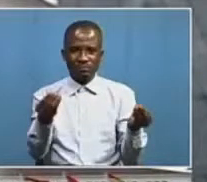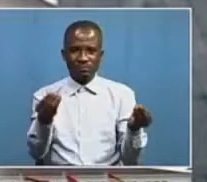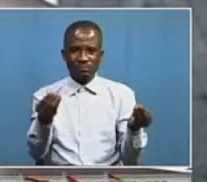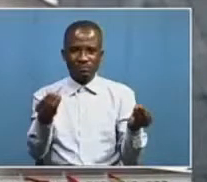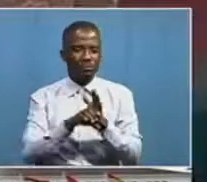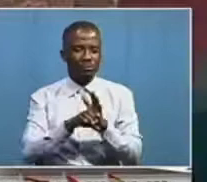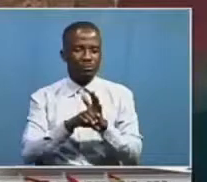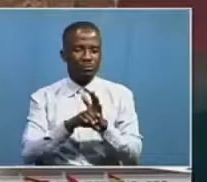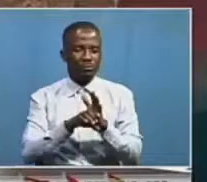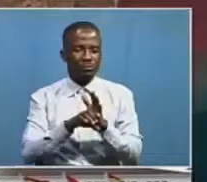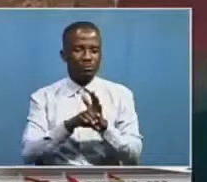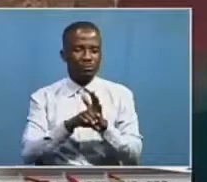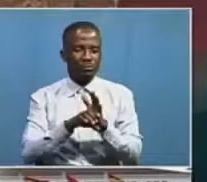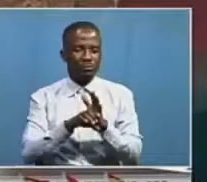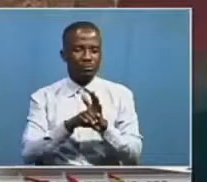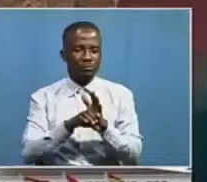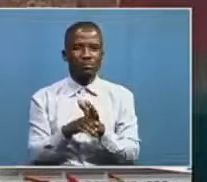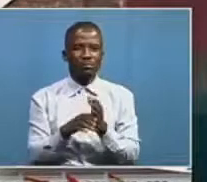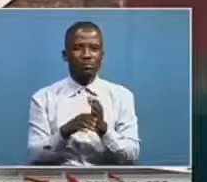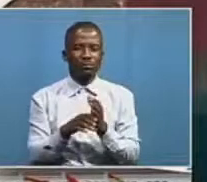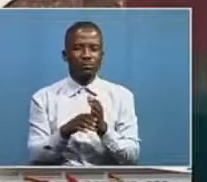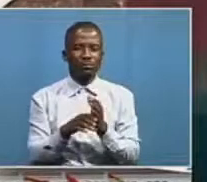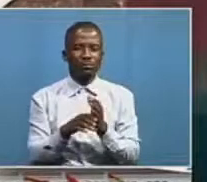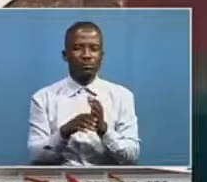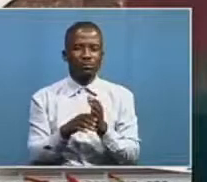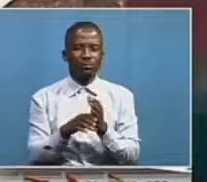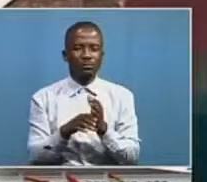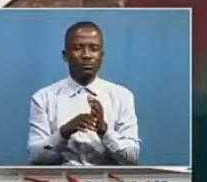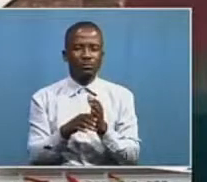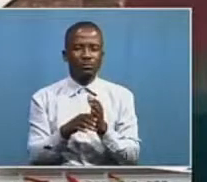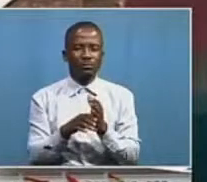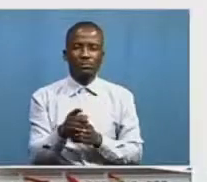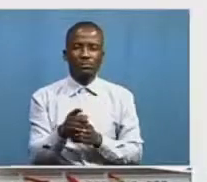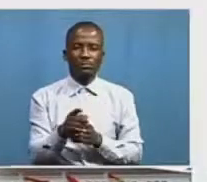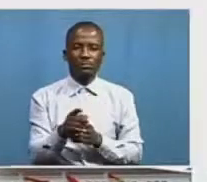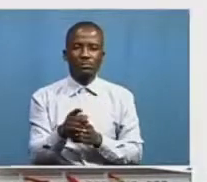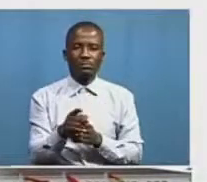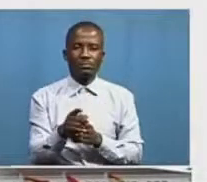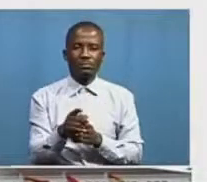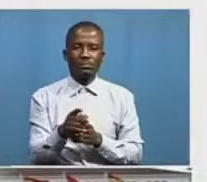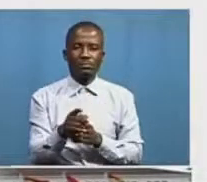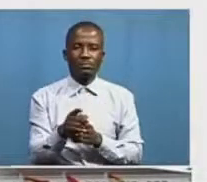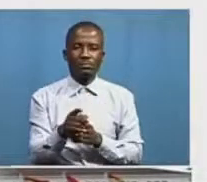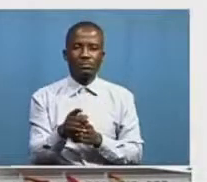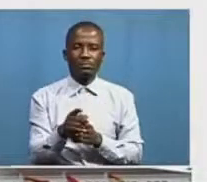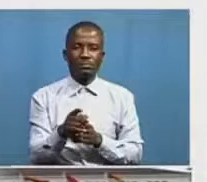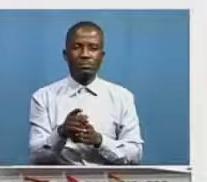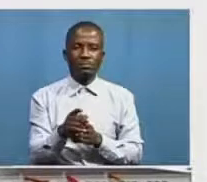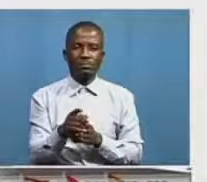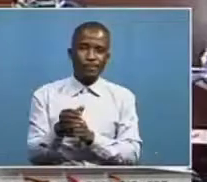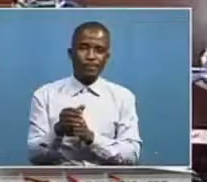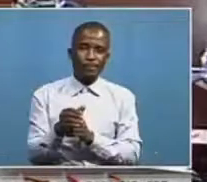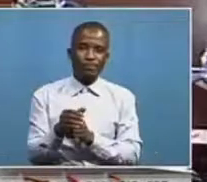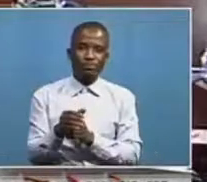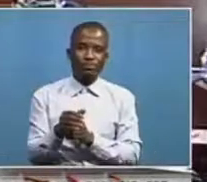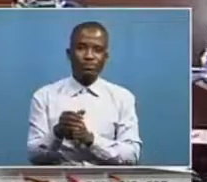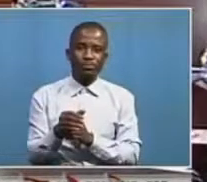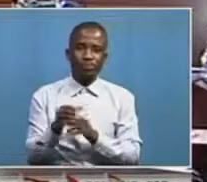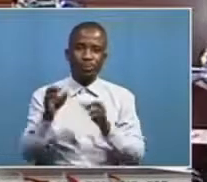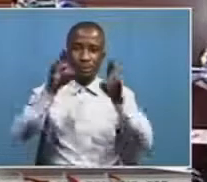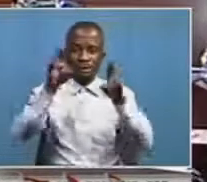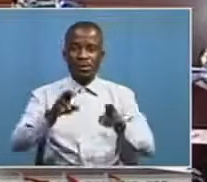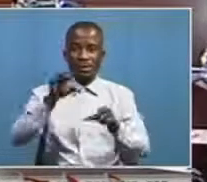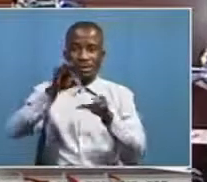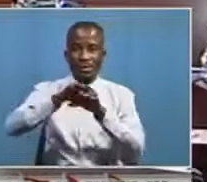Article 63(3). Again, by relief F, a B, it is when the court ignores the substantive results of